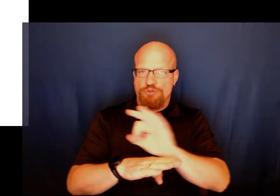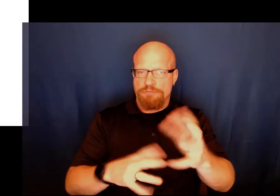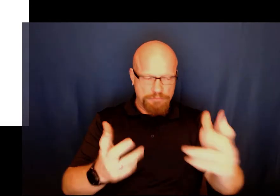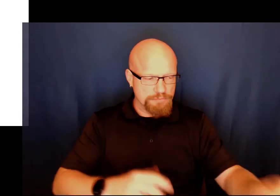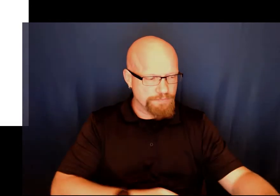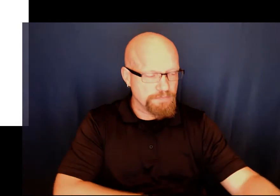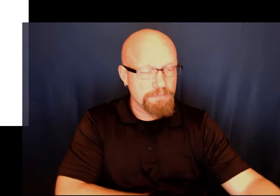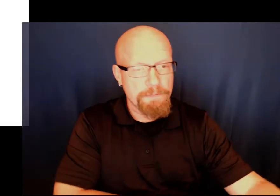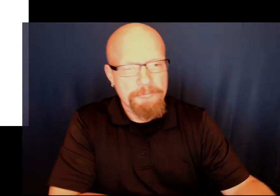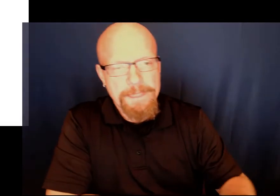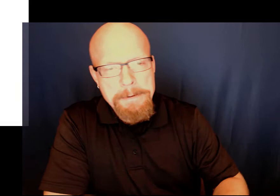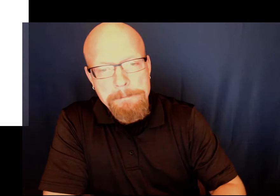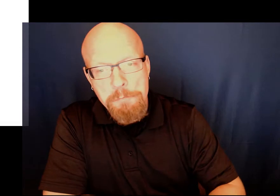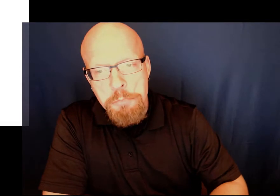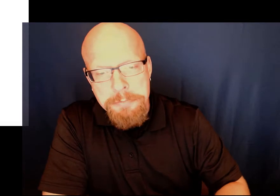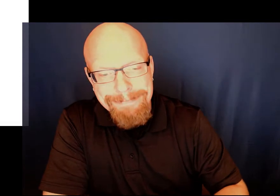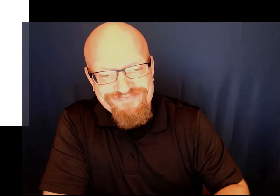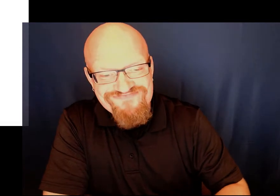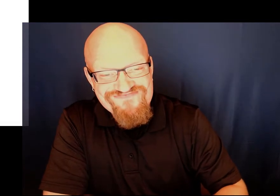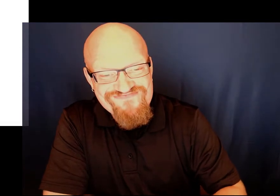relation, but not a function.